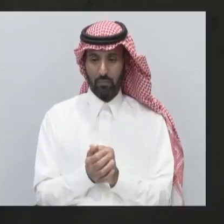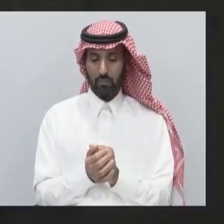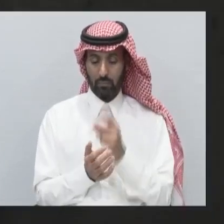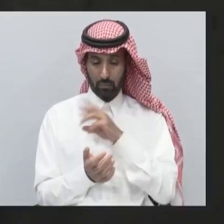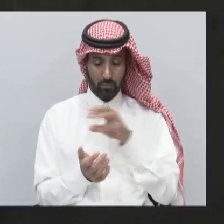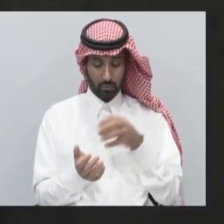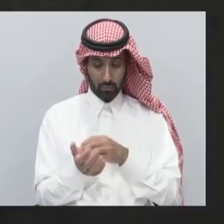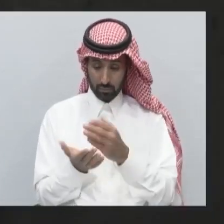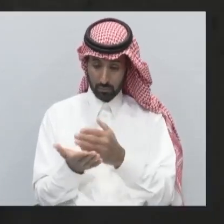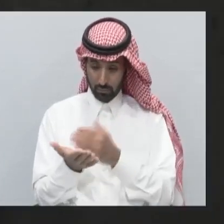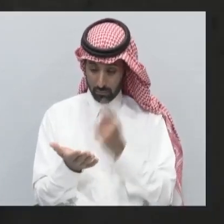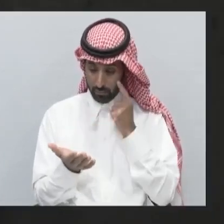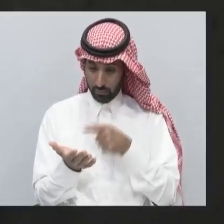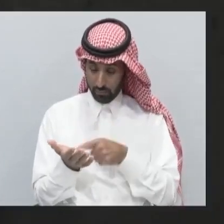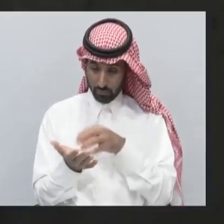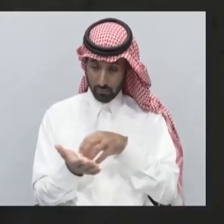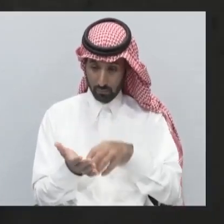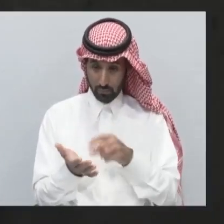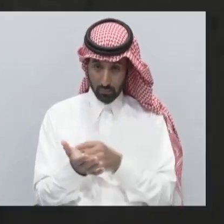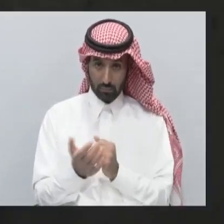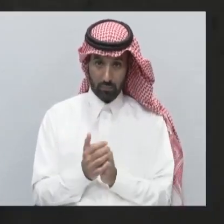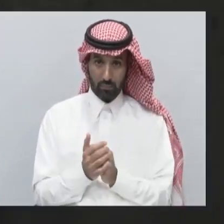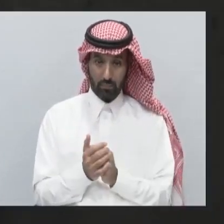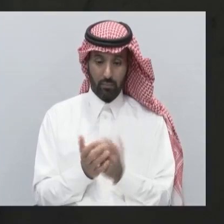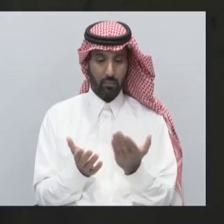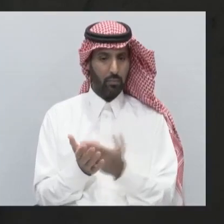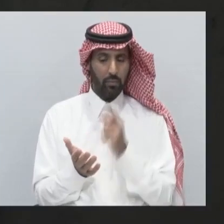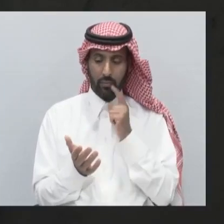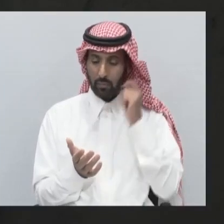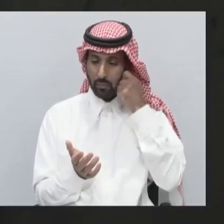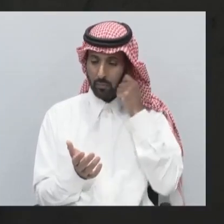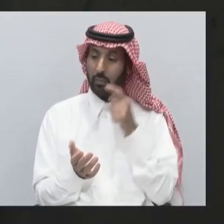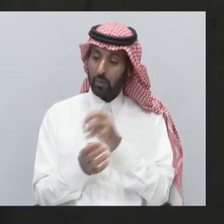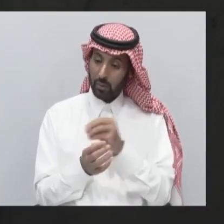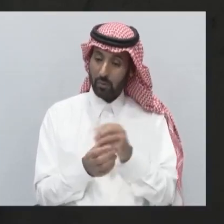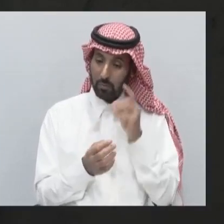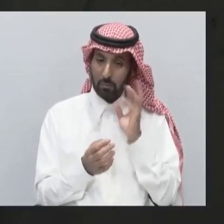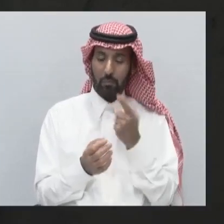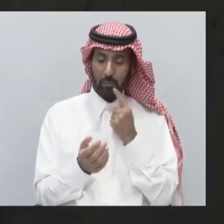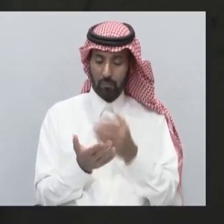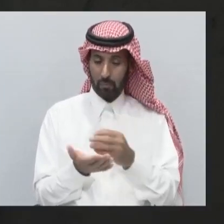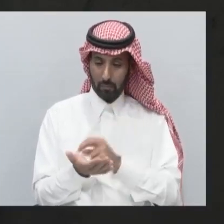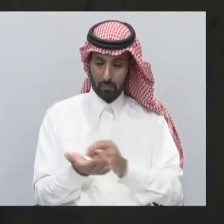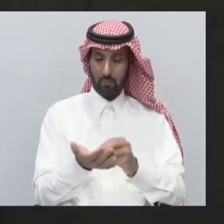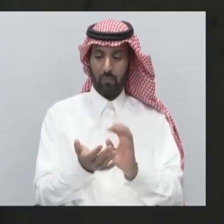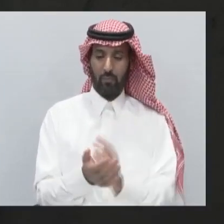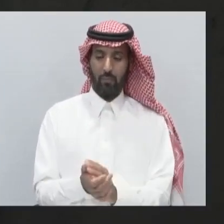Find the invitation for the location and other things. She said everything that is supposed to be